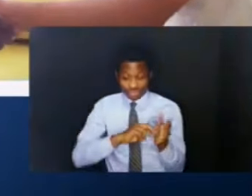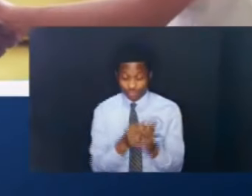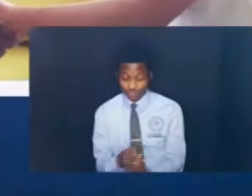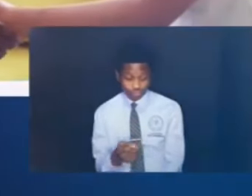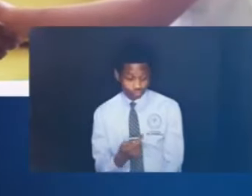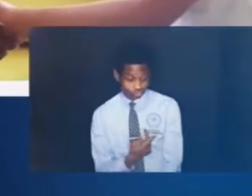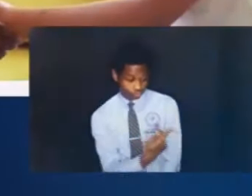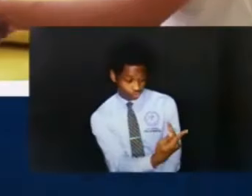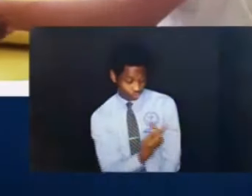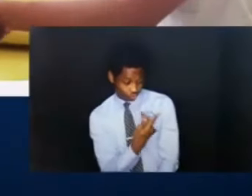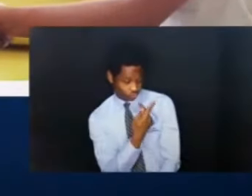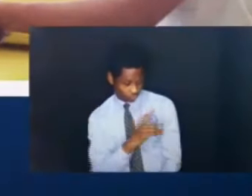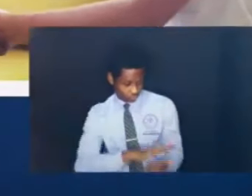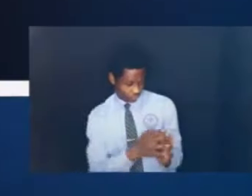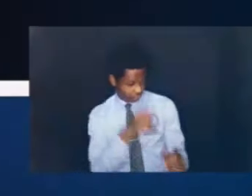To win over